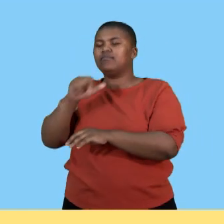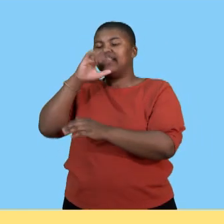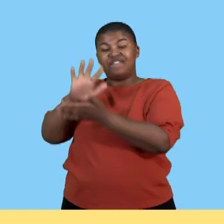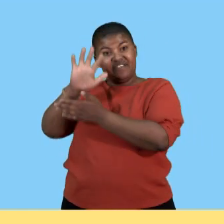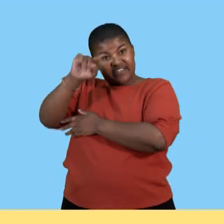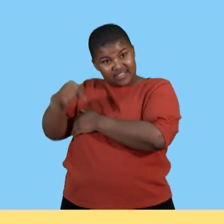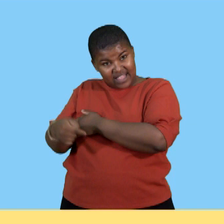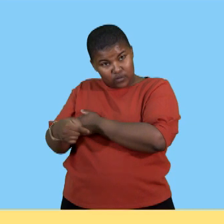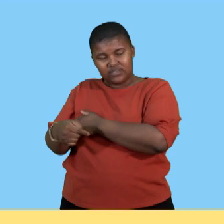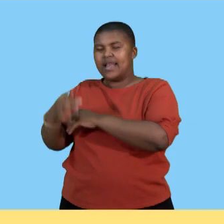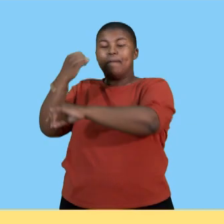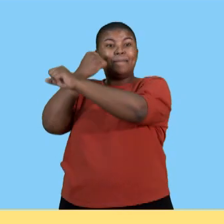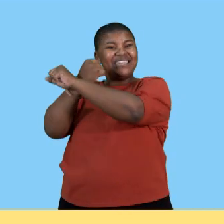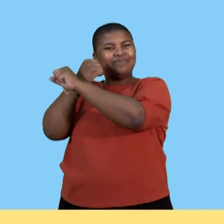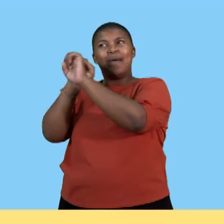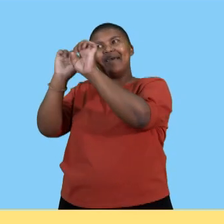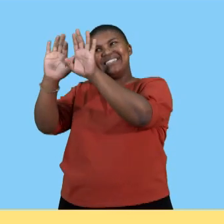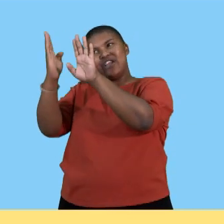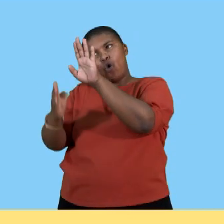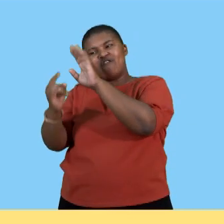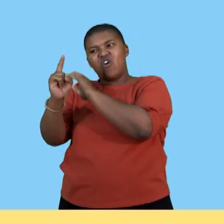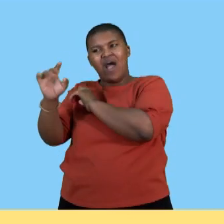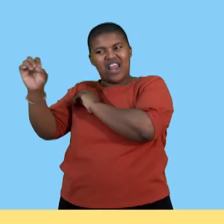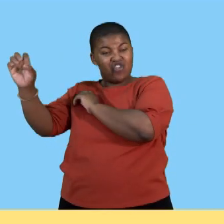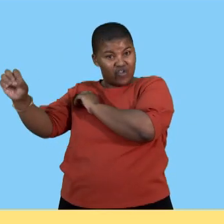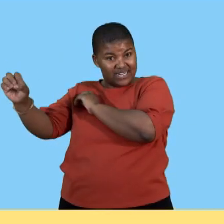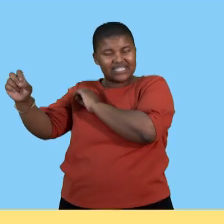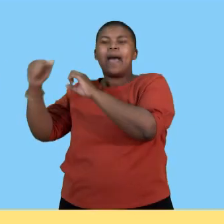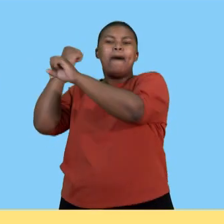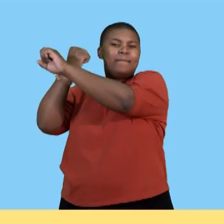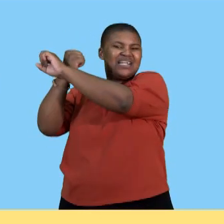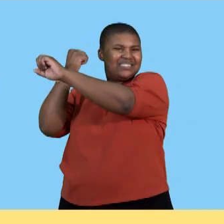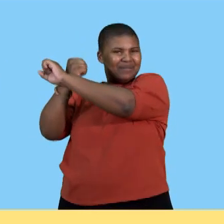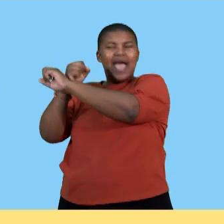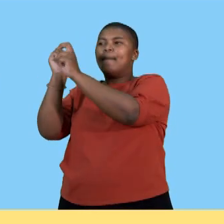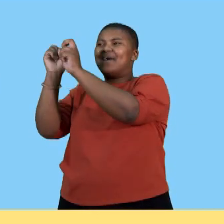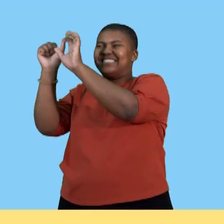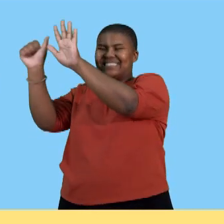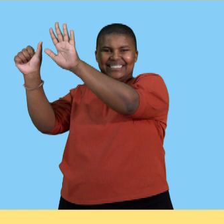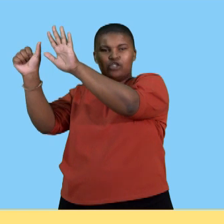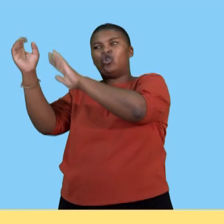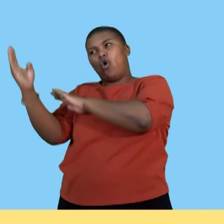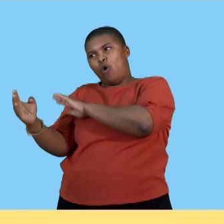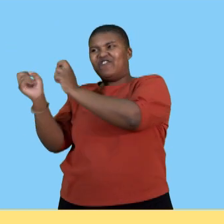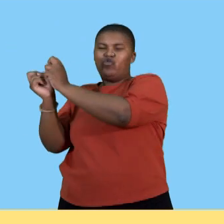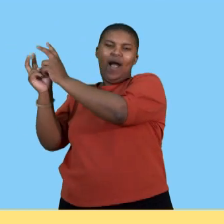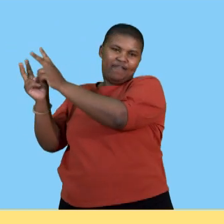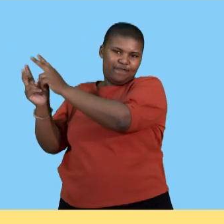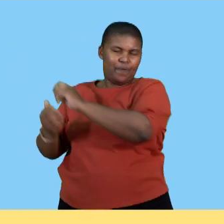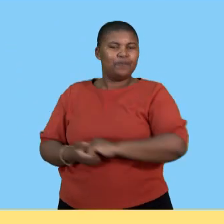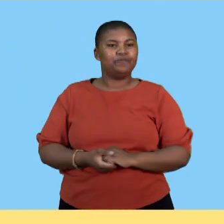15,000 multiplied by 10 over 100, multiplied by 6 over